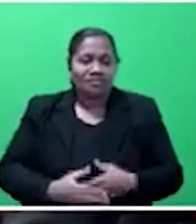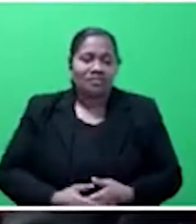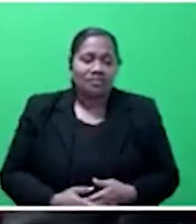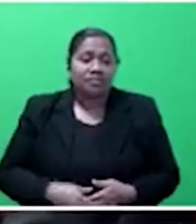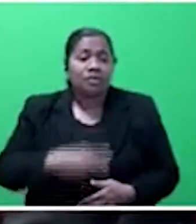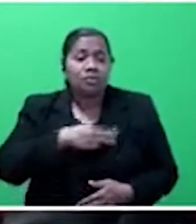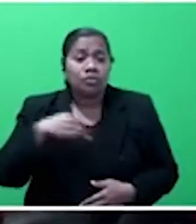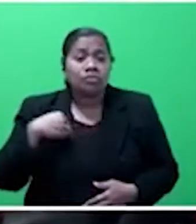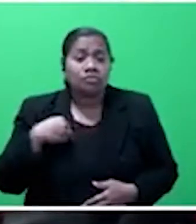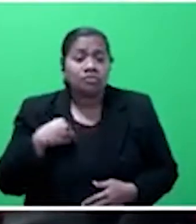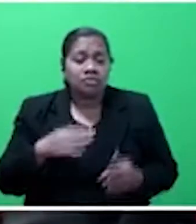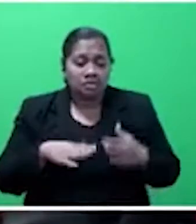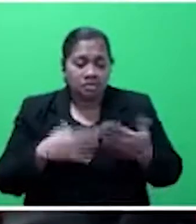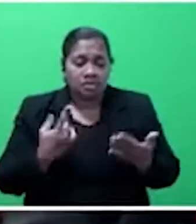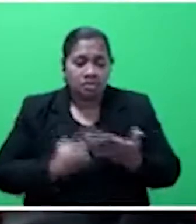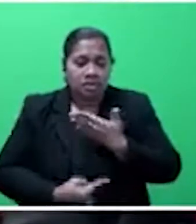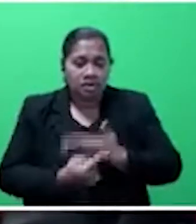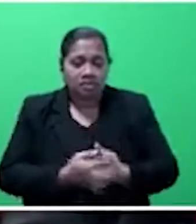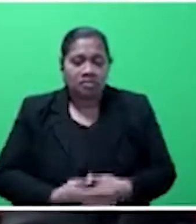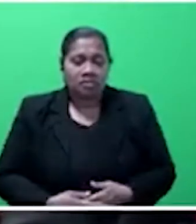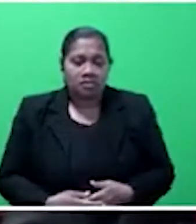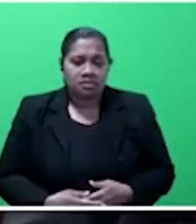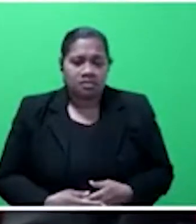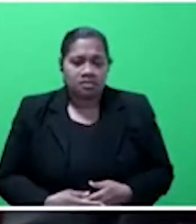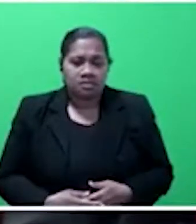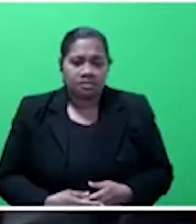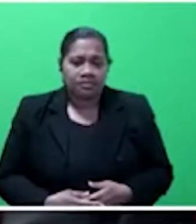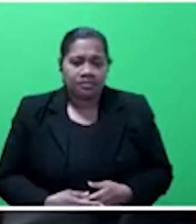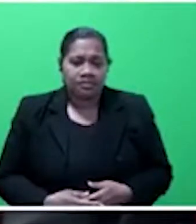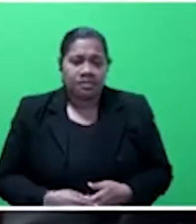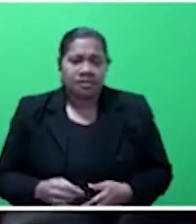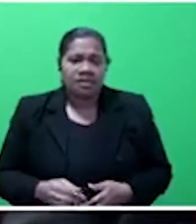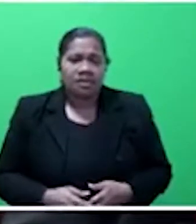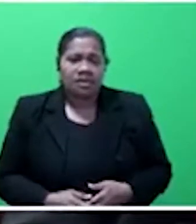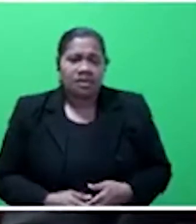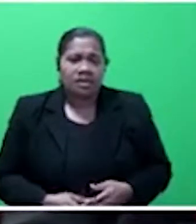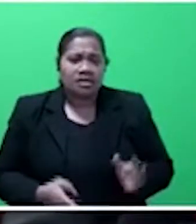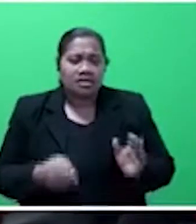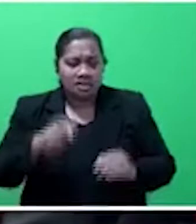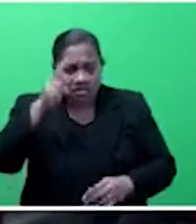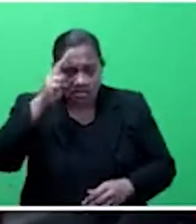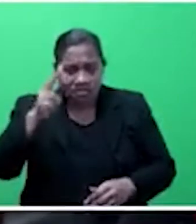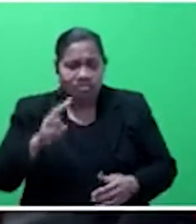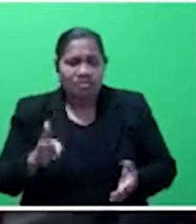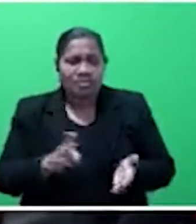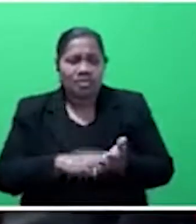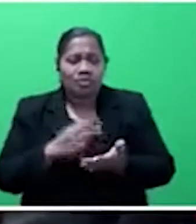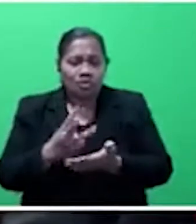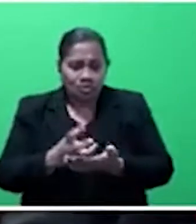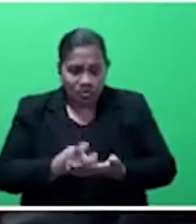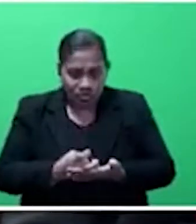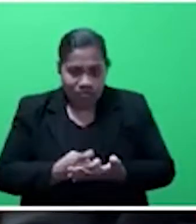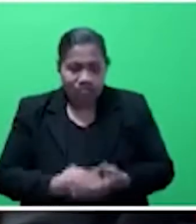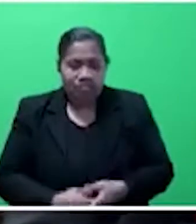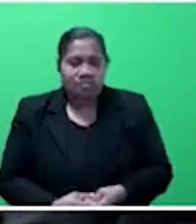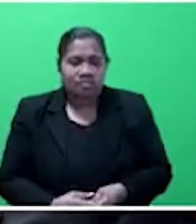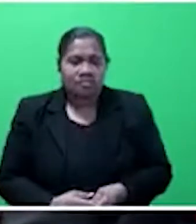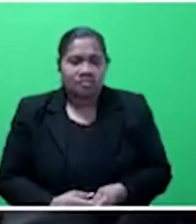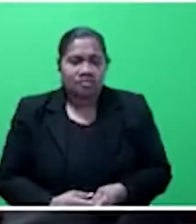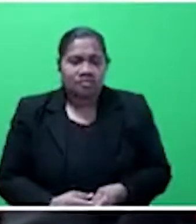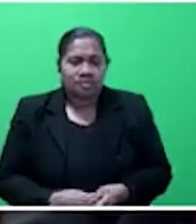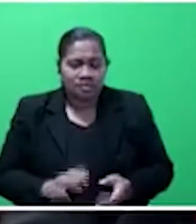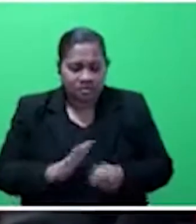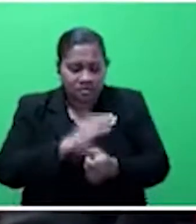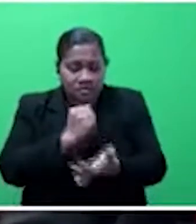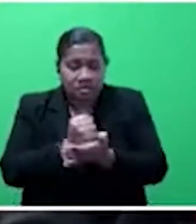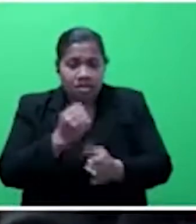has enforced the compliance to the national minimum wages and the 10 sectoral-based minimum wages. This ensures employers